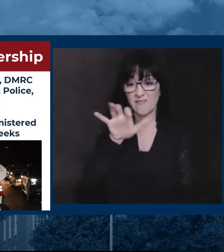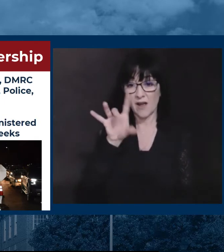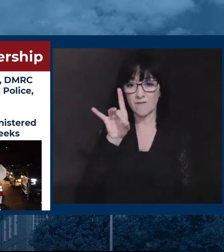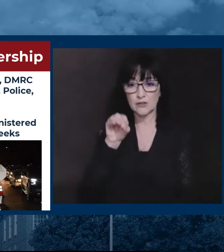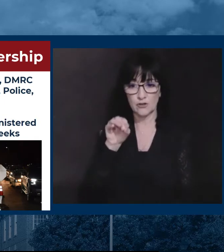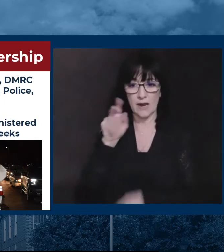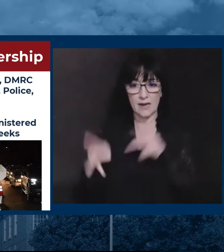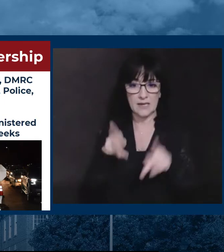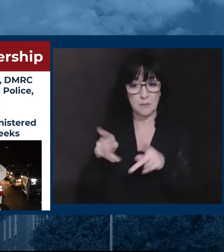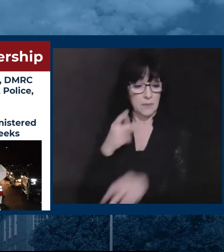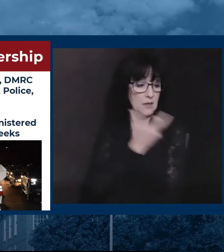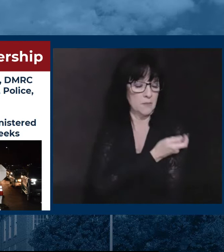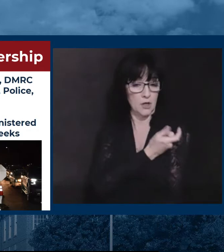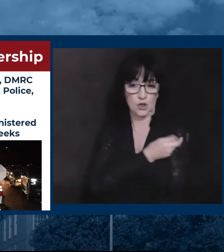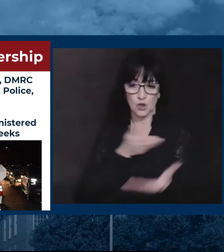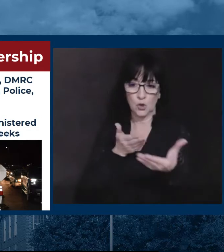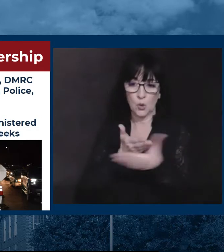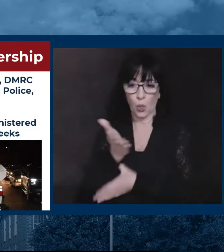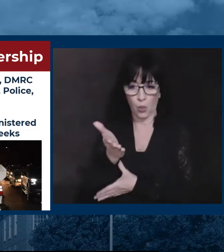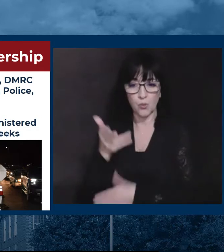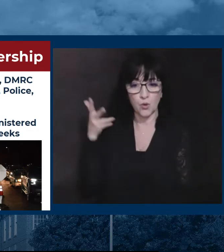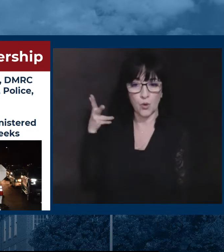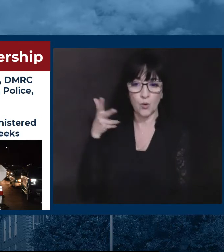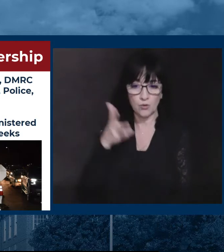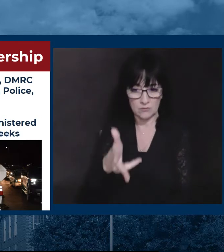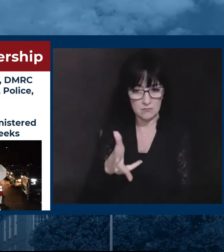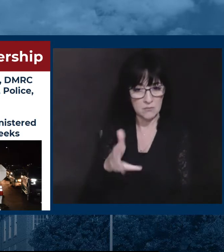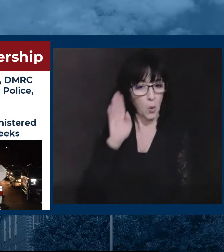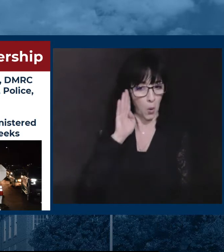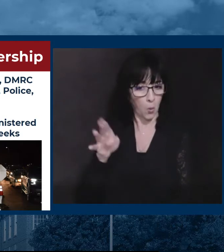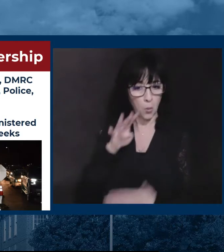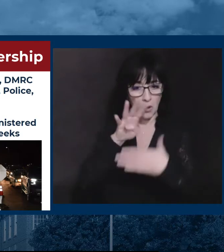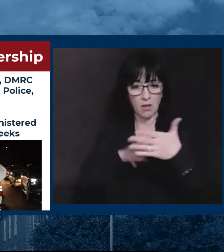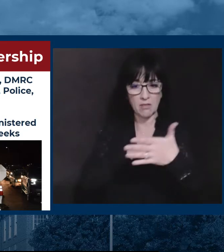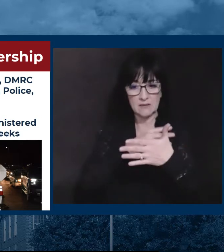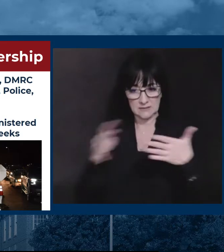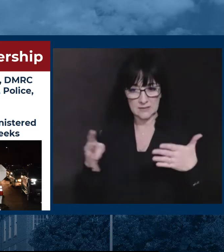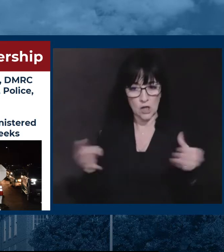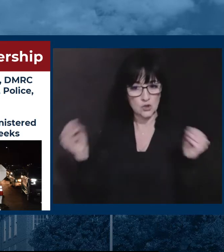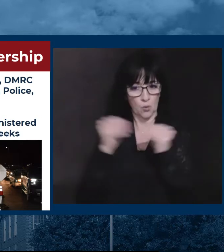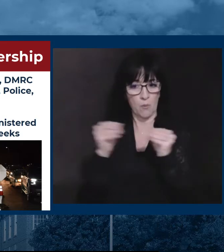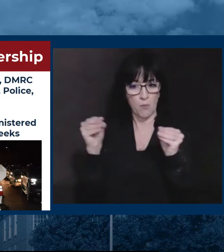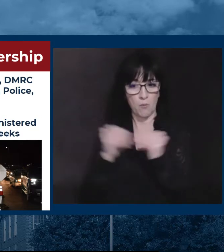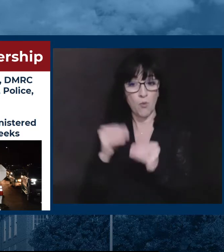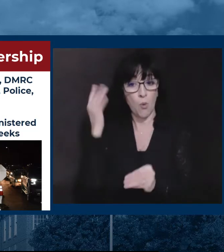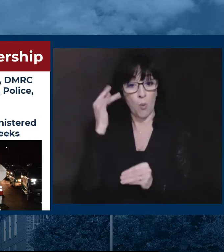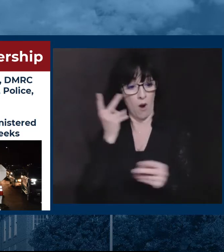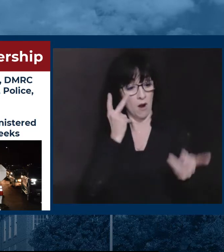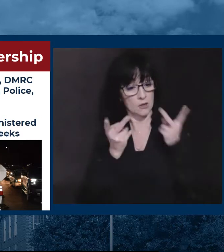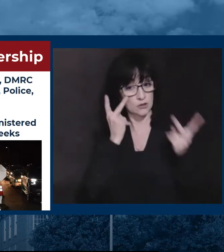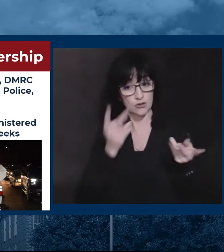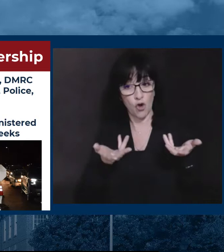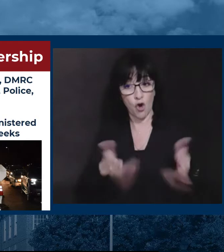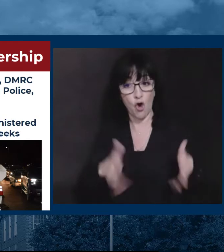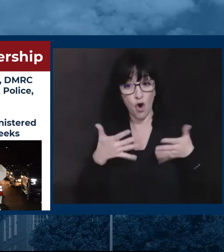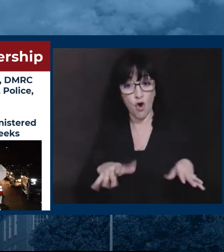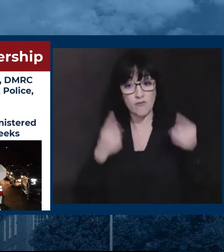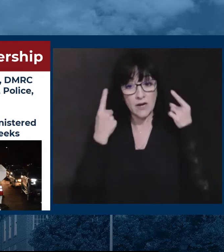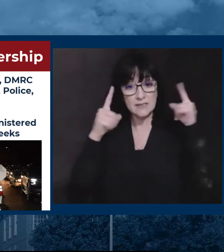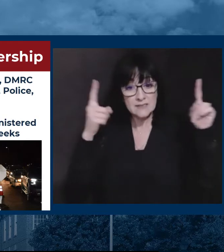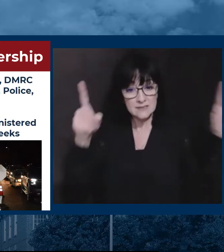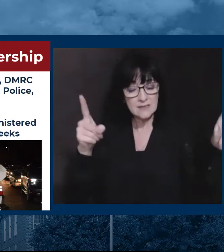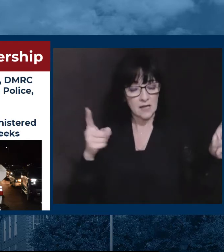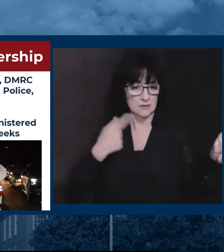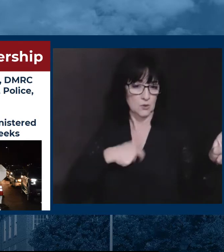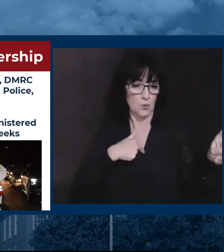number of additional events planned over the next 2 weeks, of which we're really excited about.